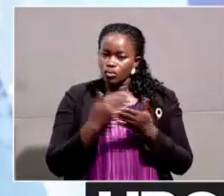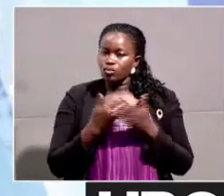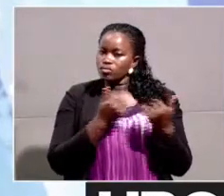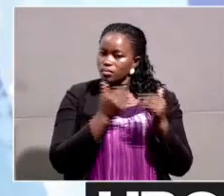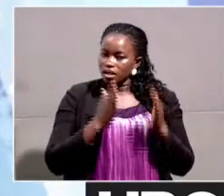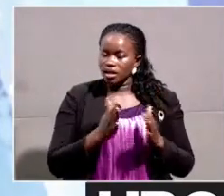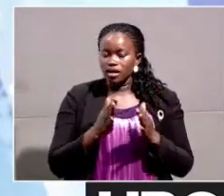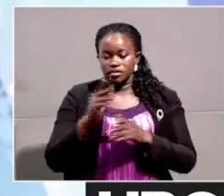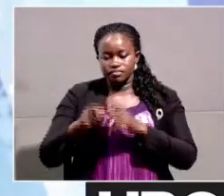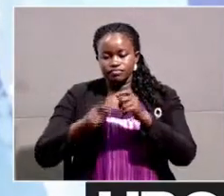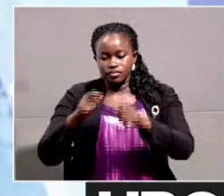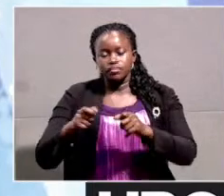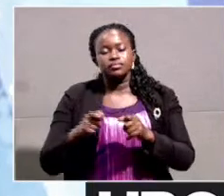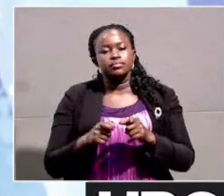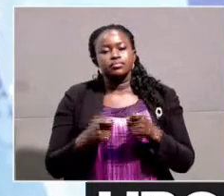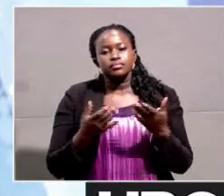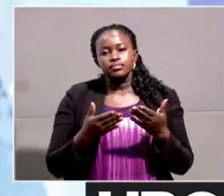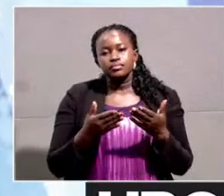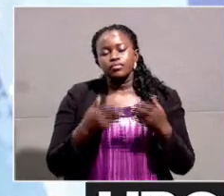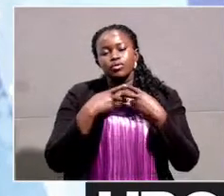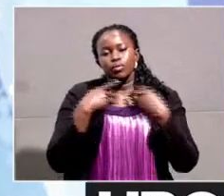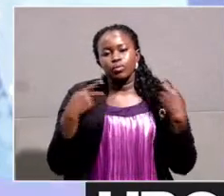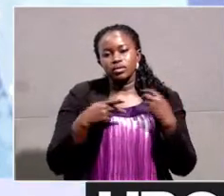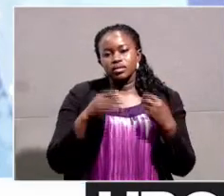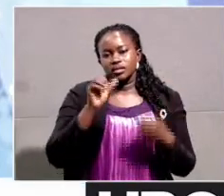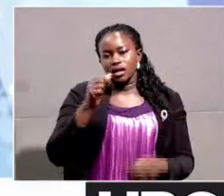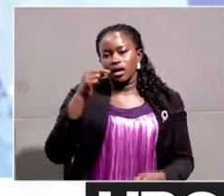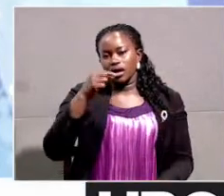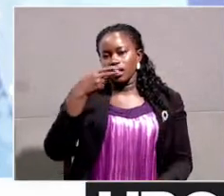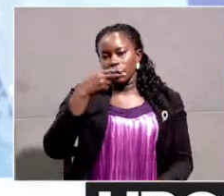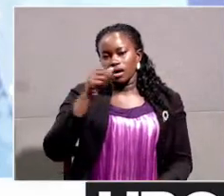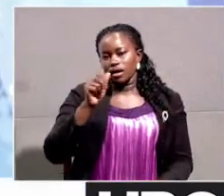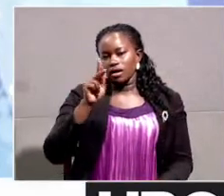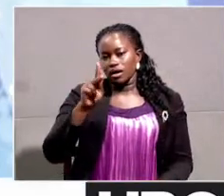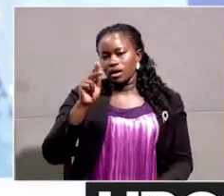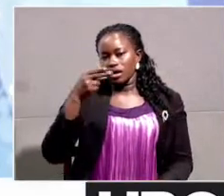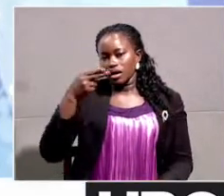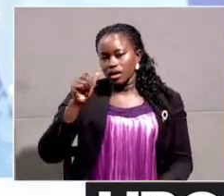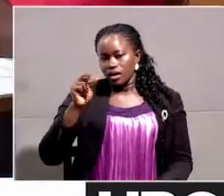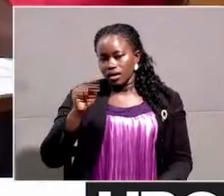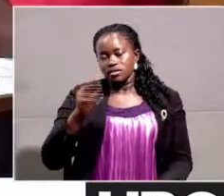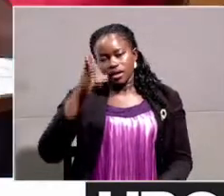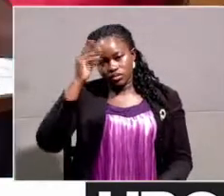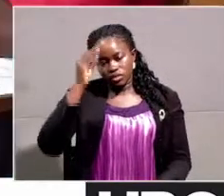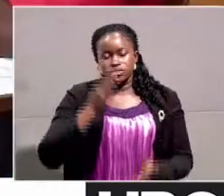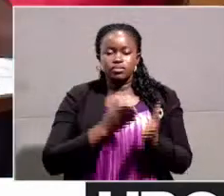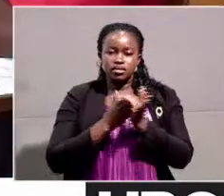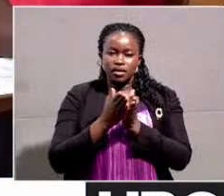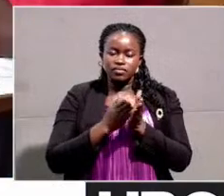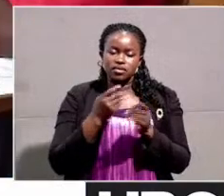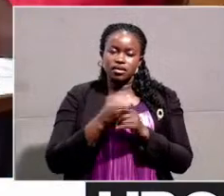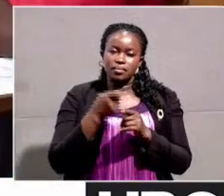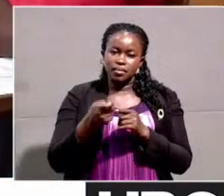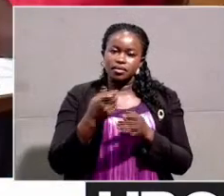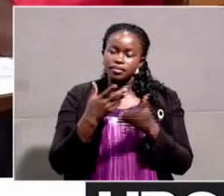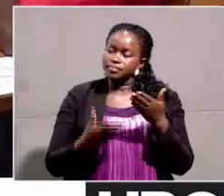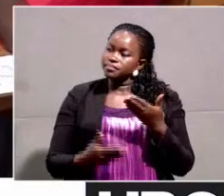The championship was hosted by Aga Khan Education Services in Kampala, as we see in this report.